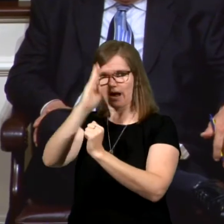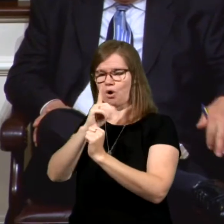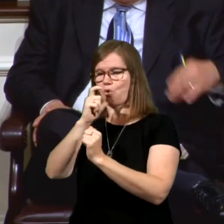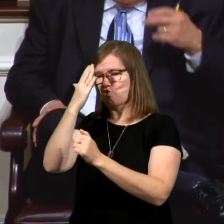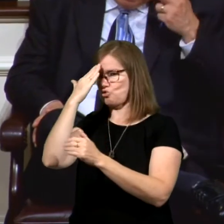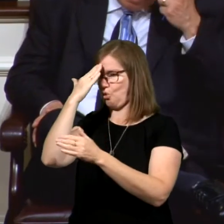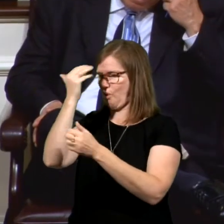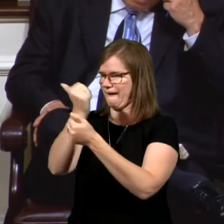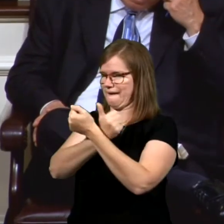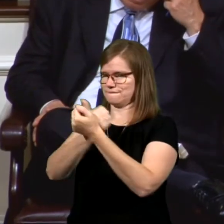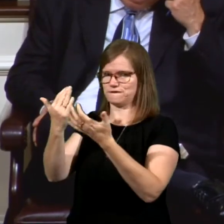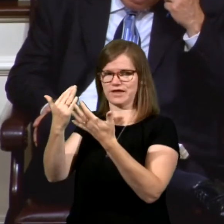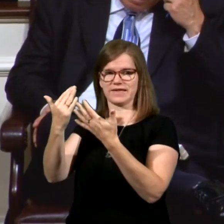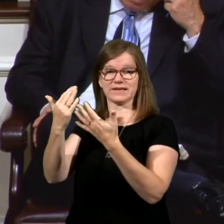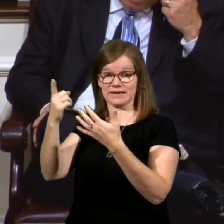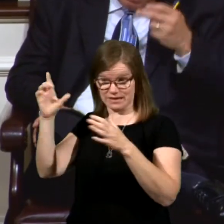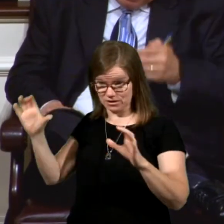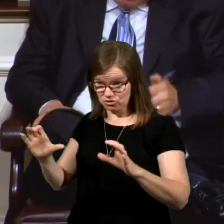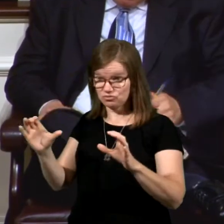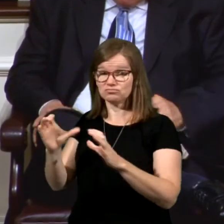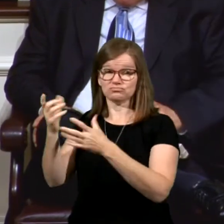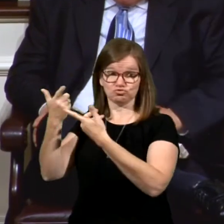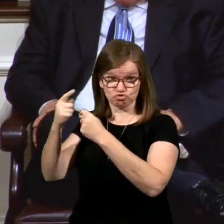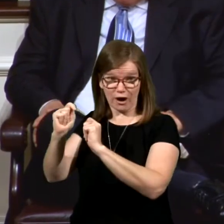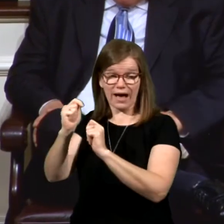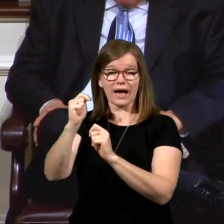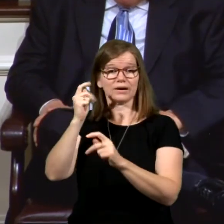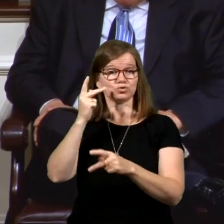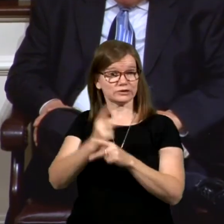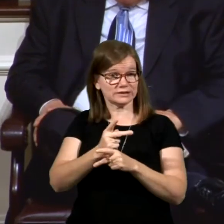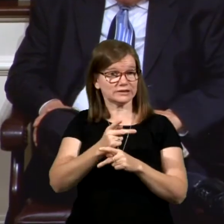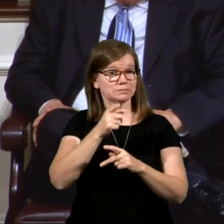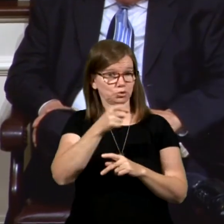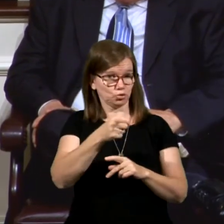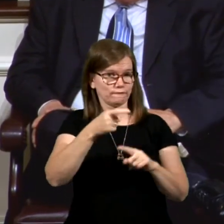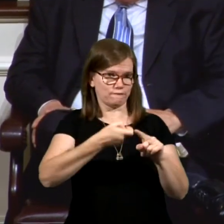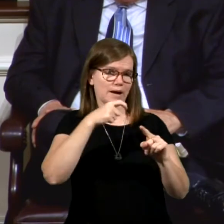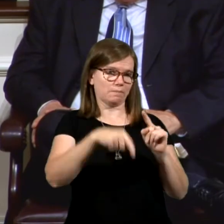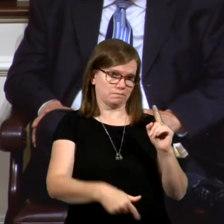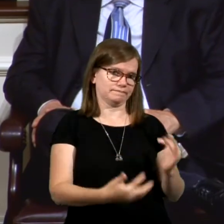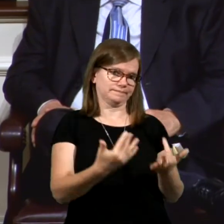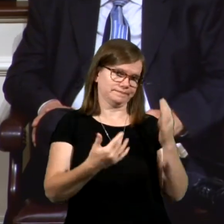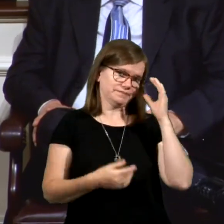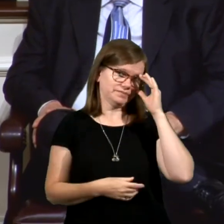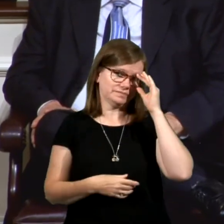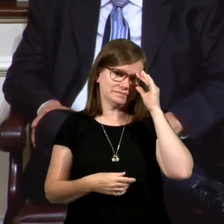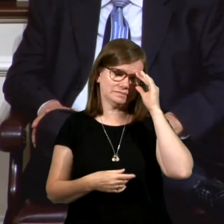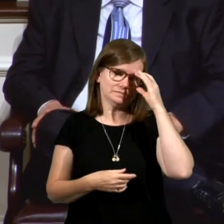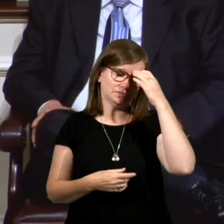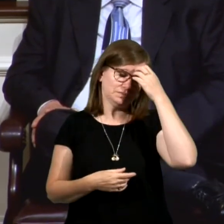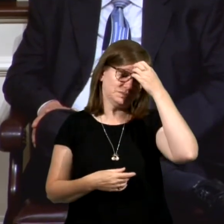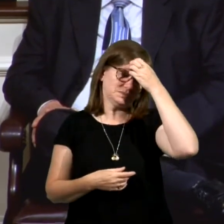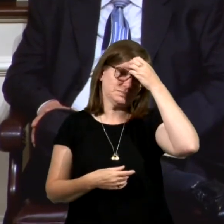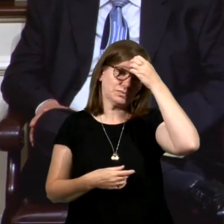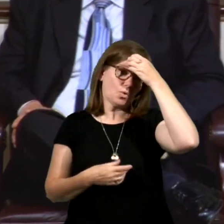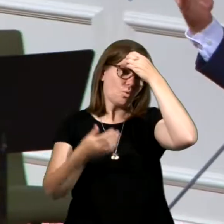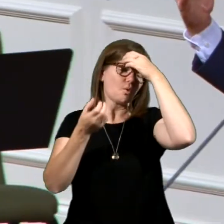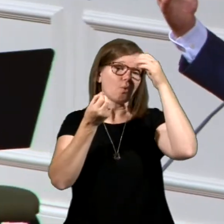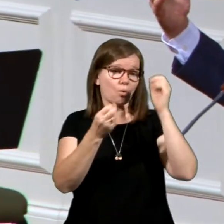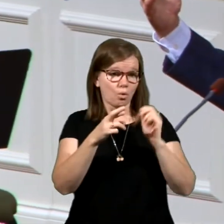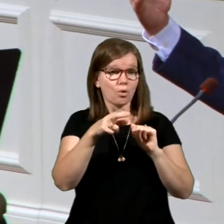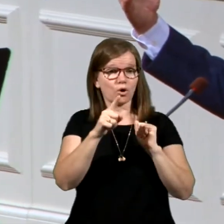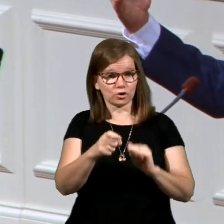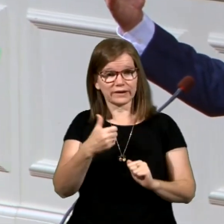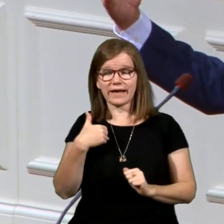and did everything He could do to keep you from going there. Or you can have a best